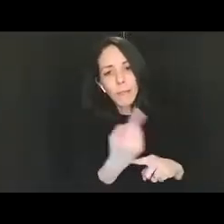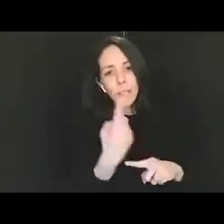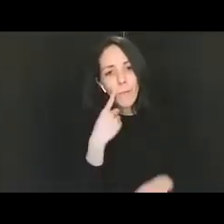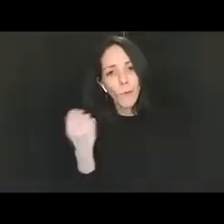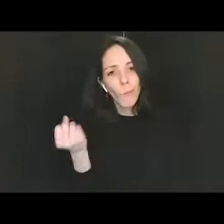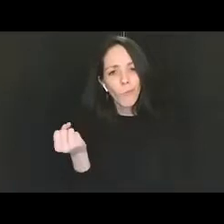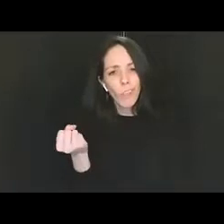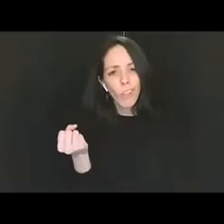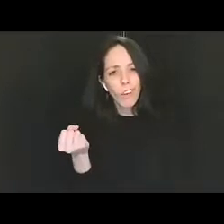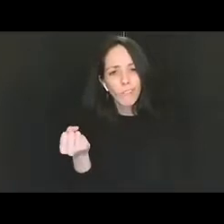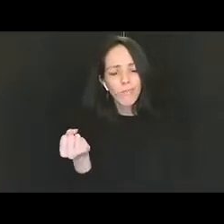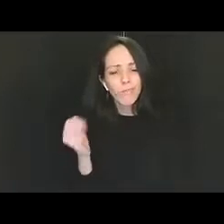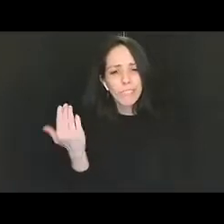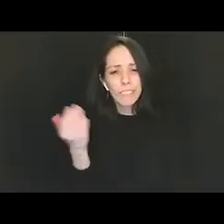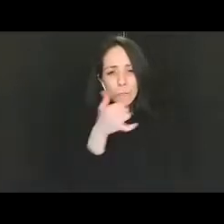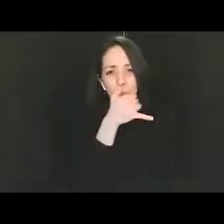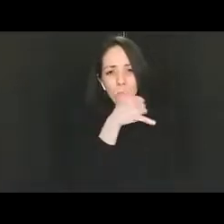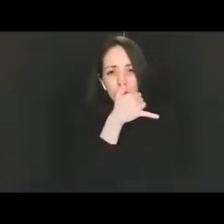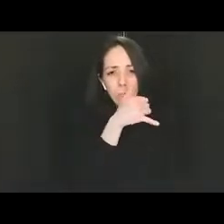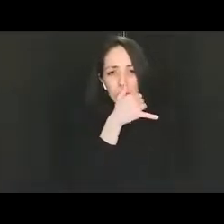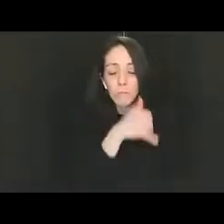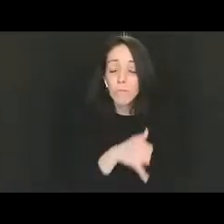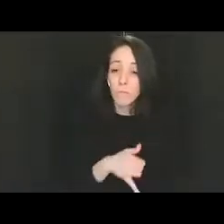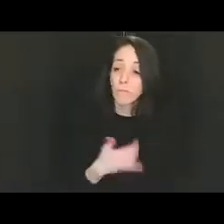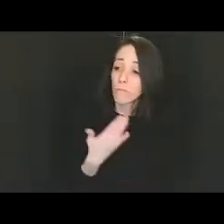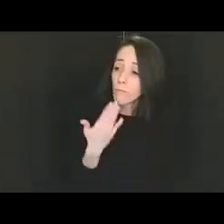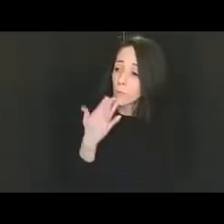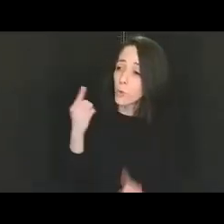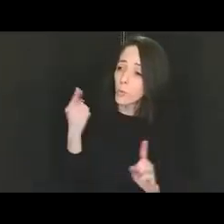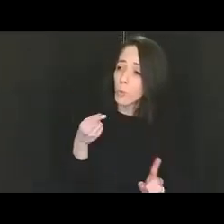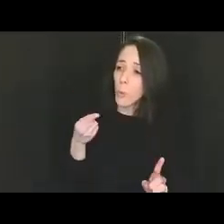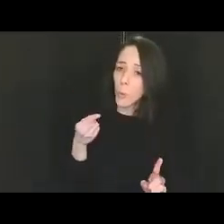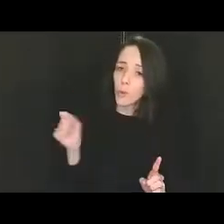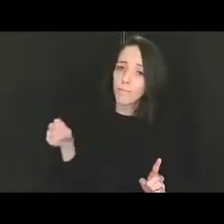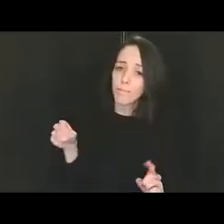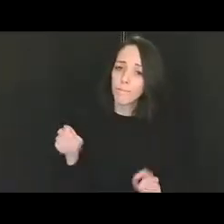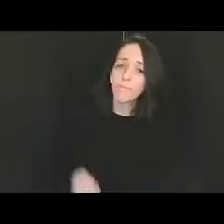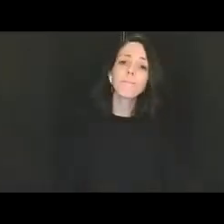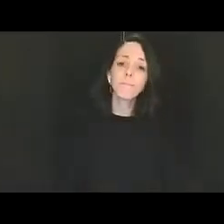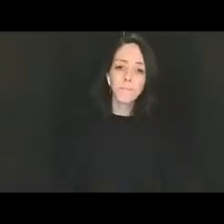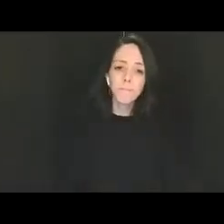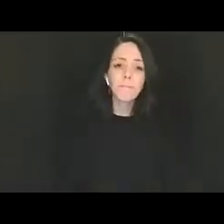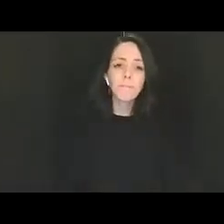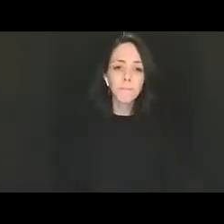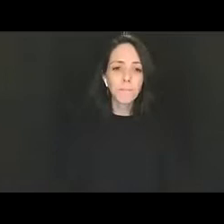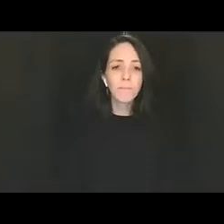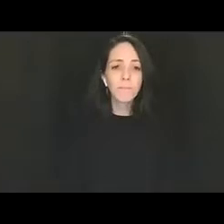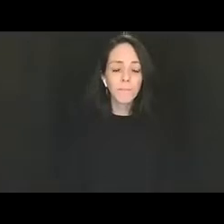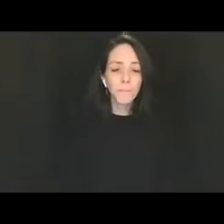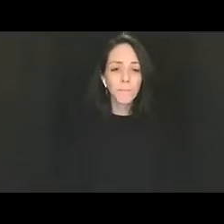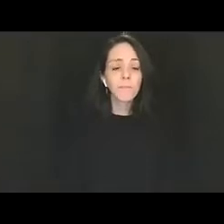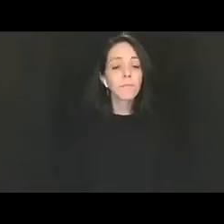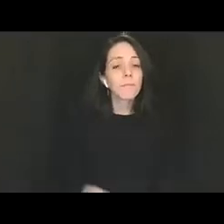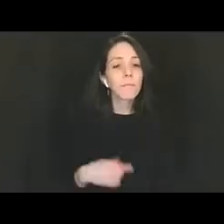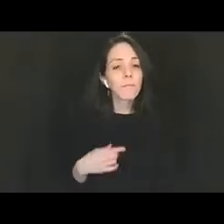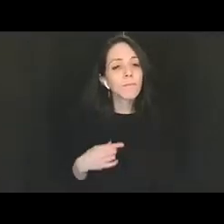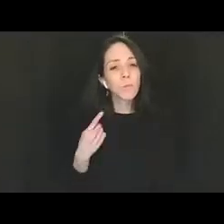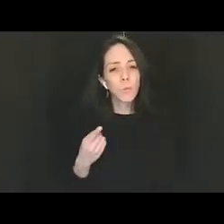Yeah, absolutely. Great point, Michael. Really great point. One thing I would say